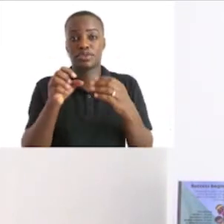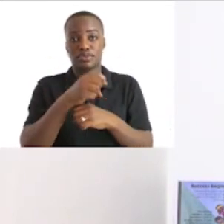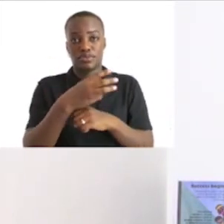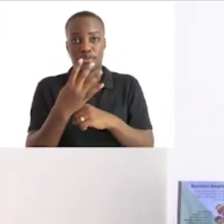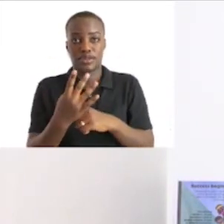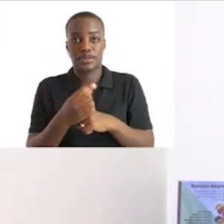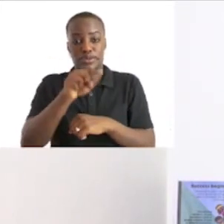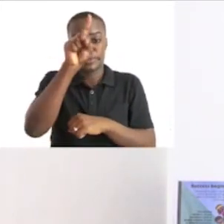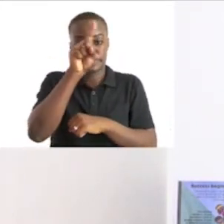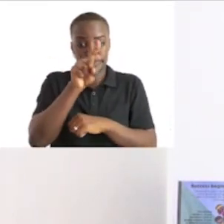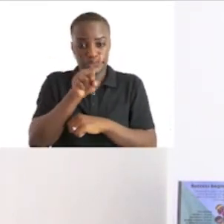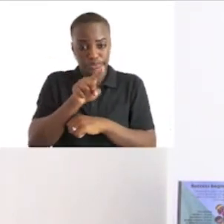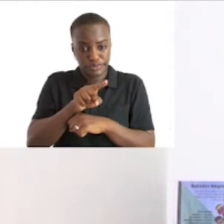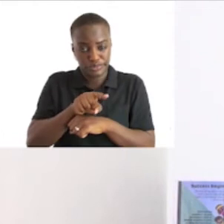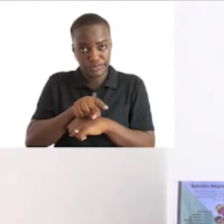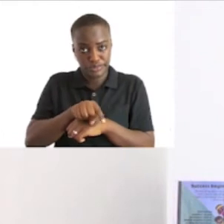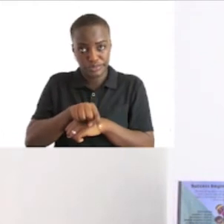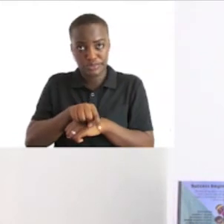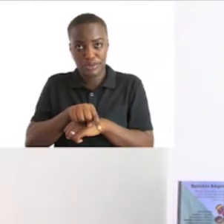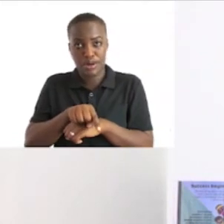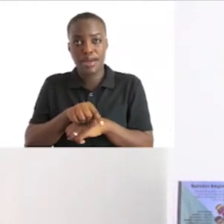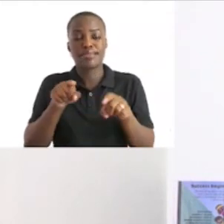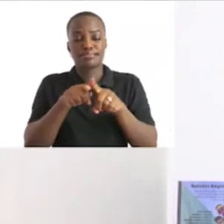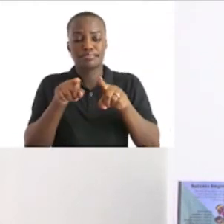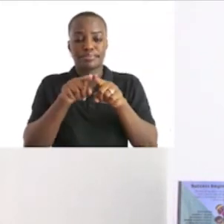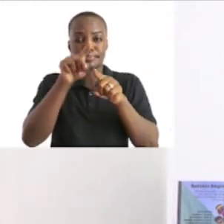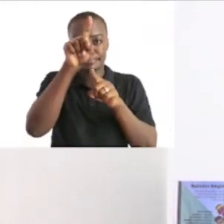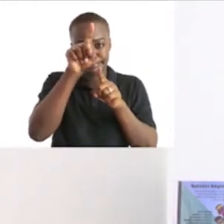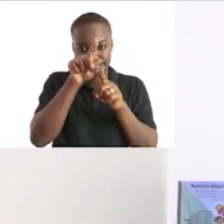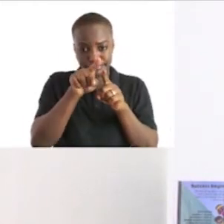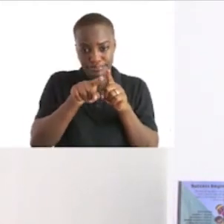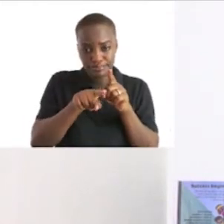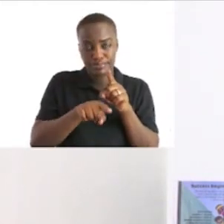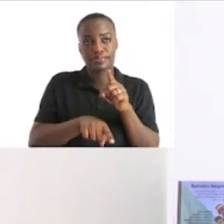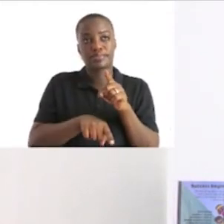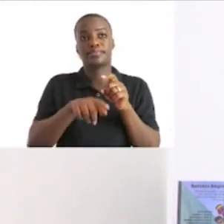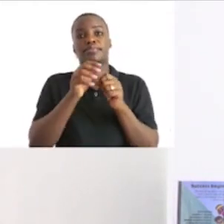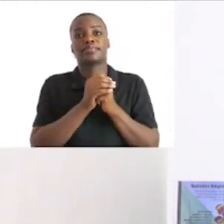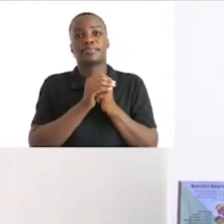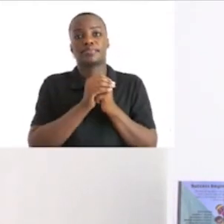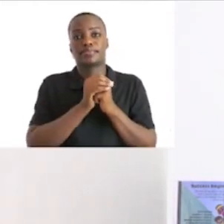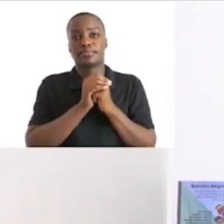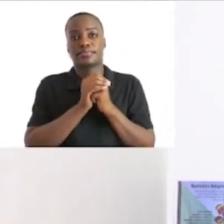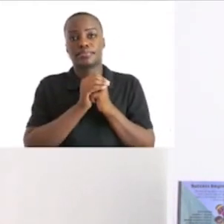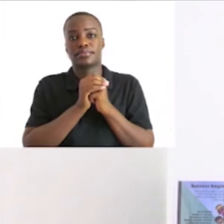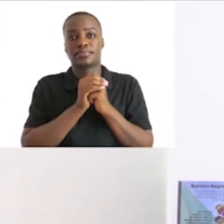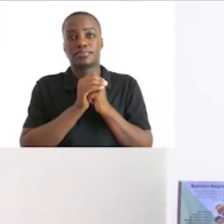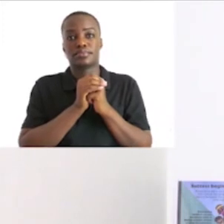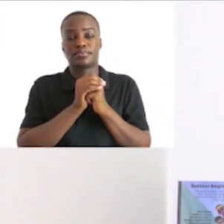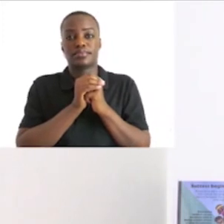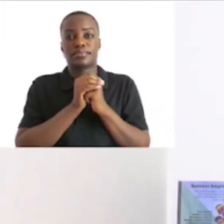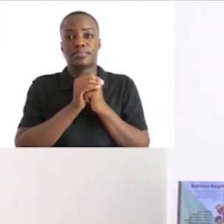where we drew this one, we are now also going to draw a line down, in the middle,